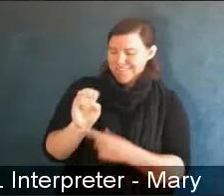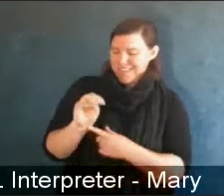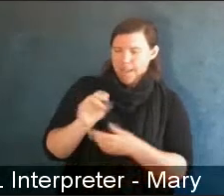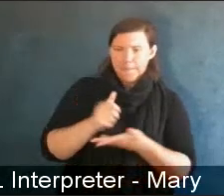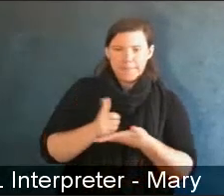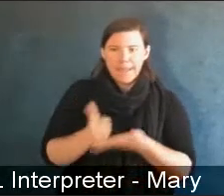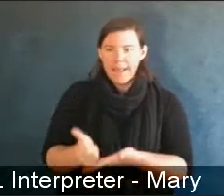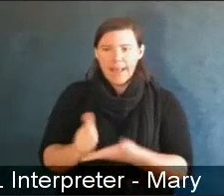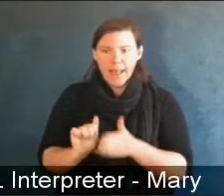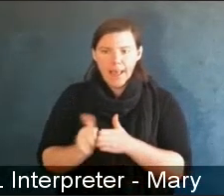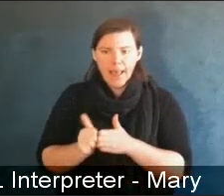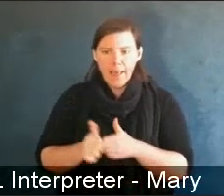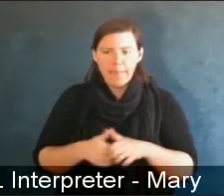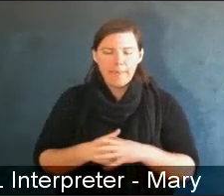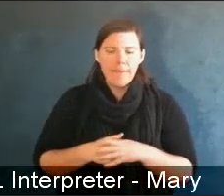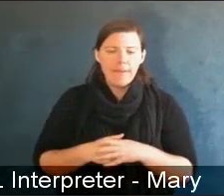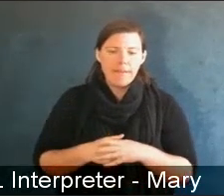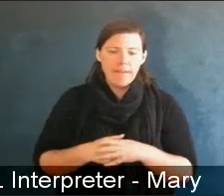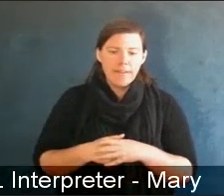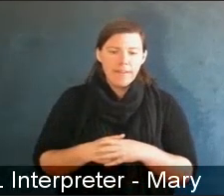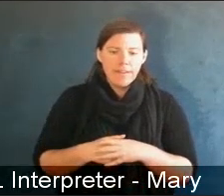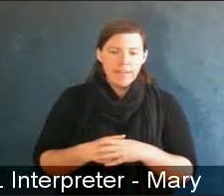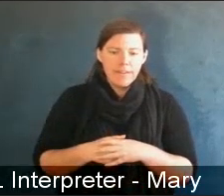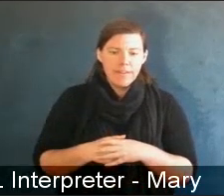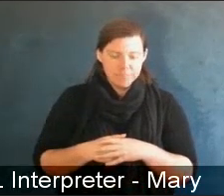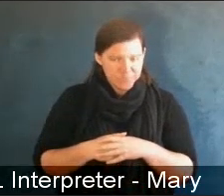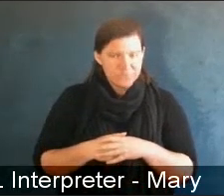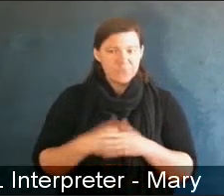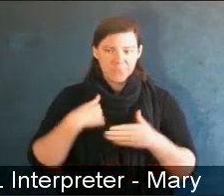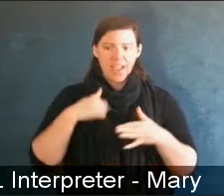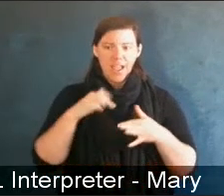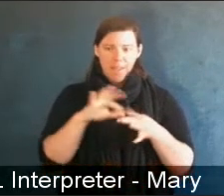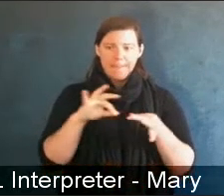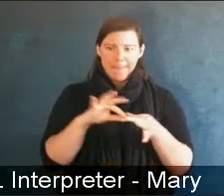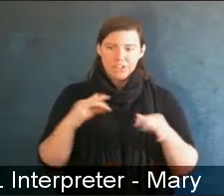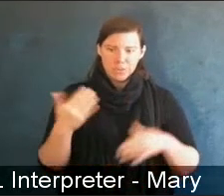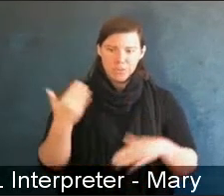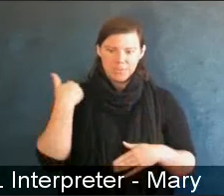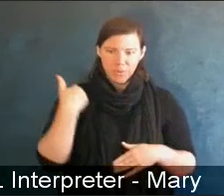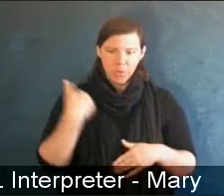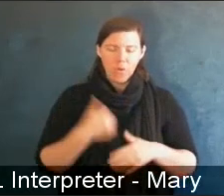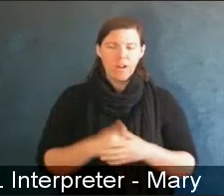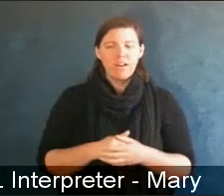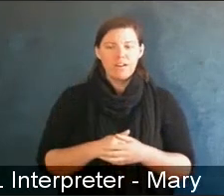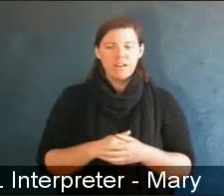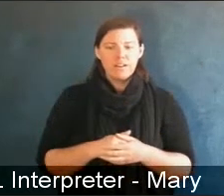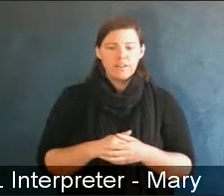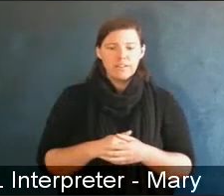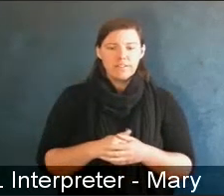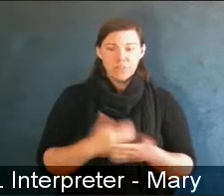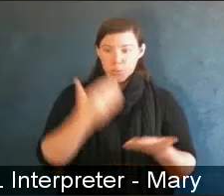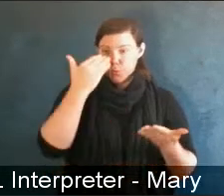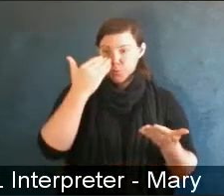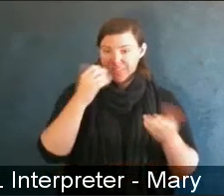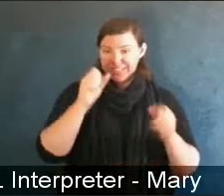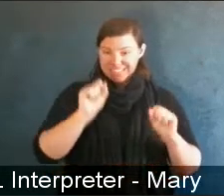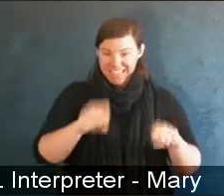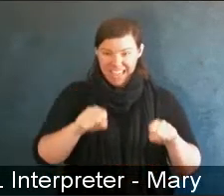Well, as I mentioned before, knowing the structure of a protein, how it looks, can be really important for targeting